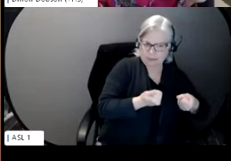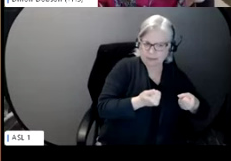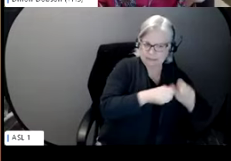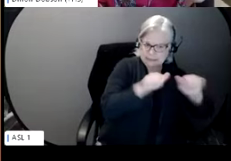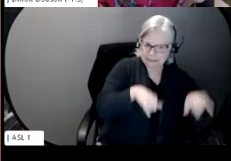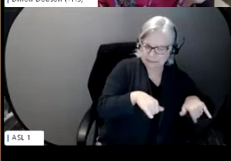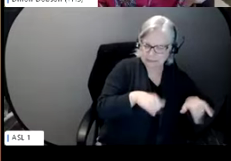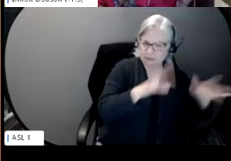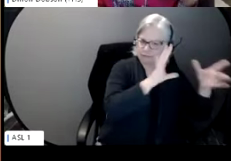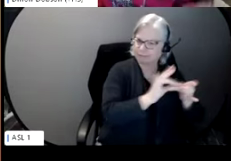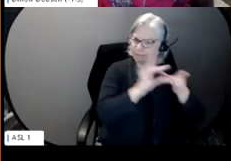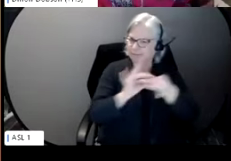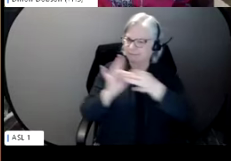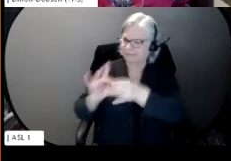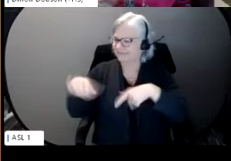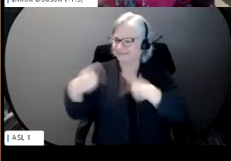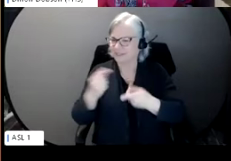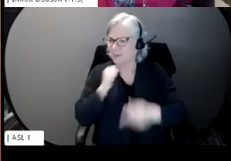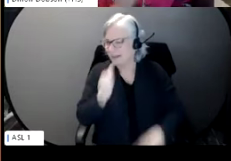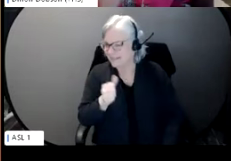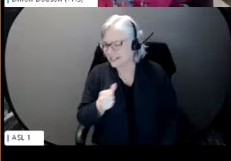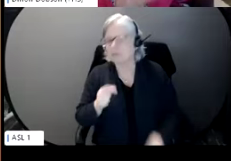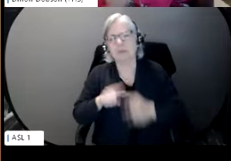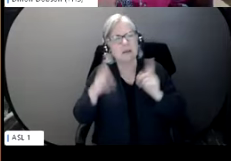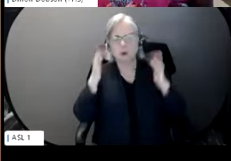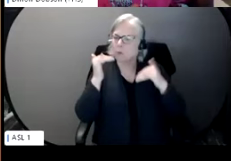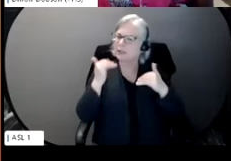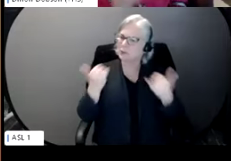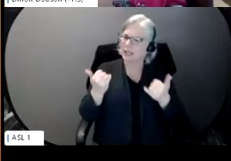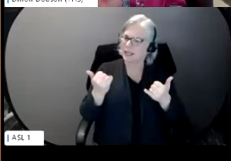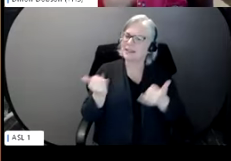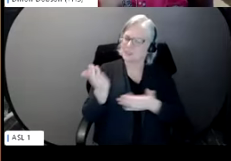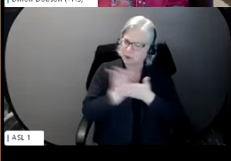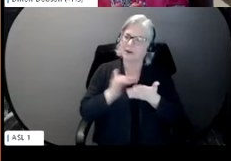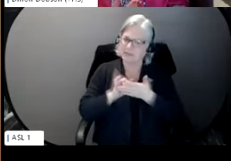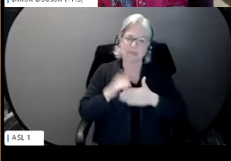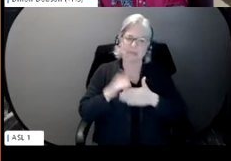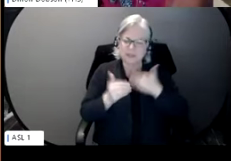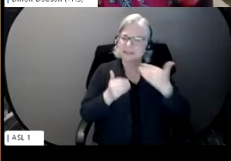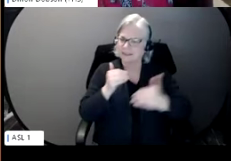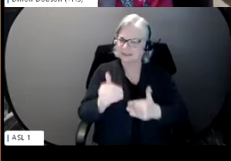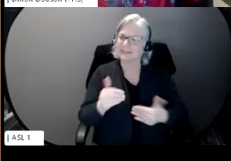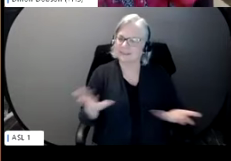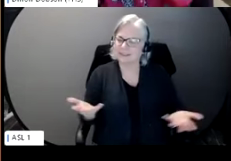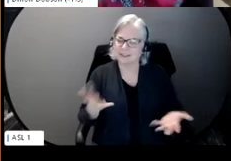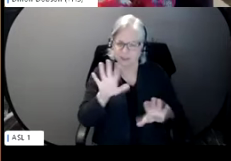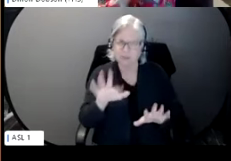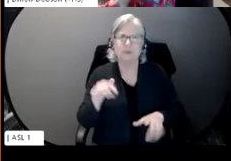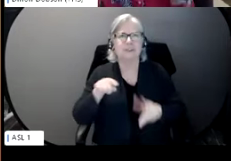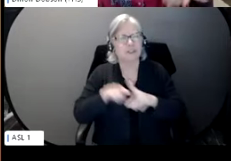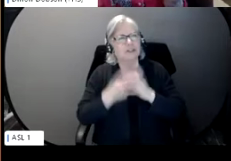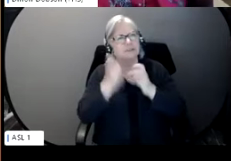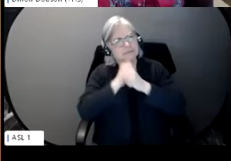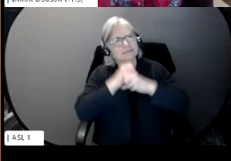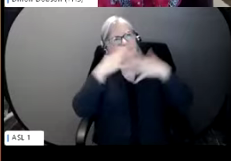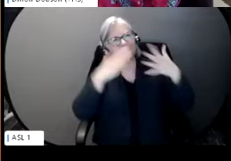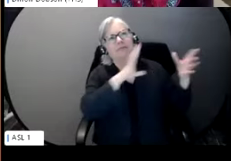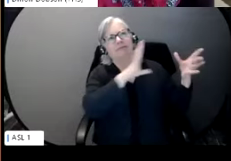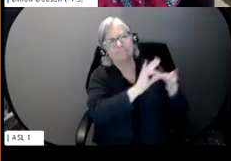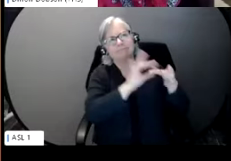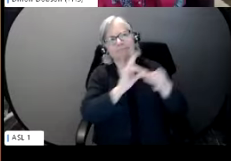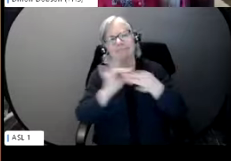that today is sort of a piece of that movement, and the work that you're going to do is going to sort of see how these things are interconnected